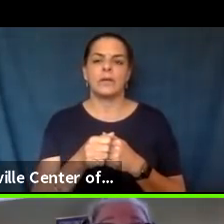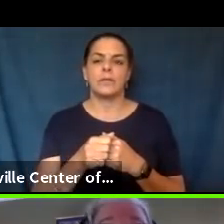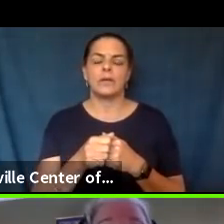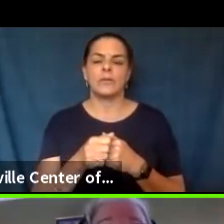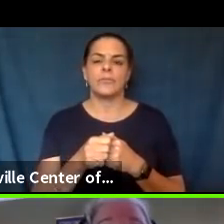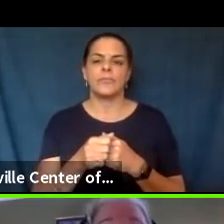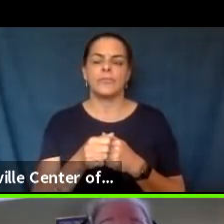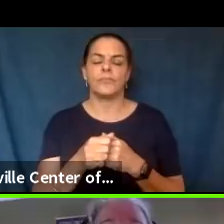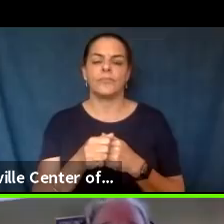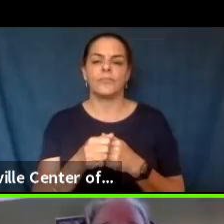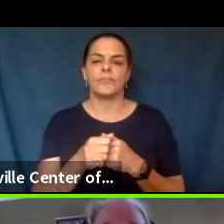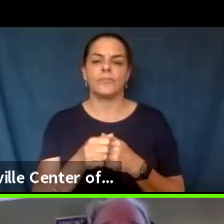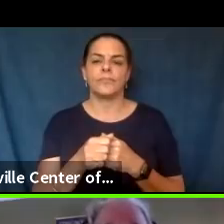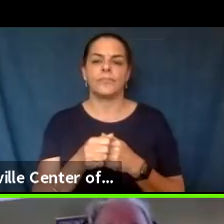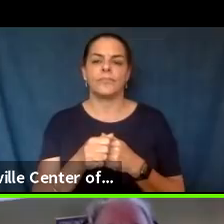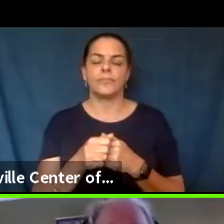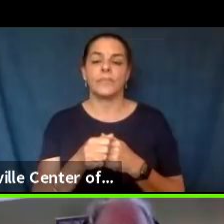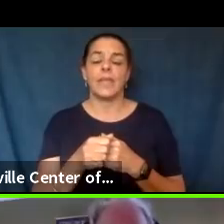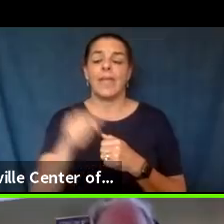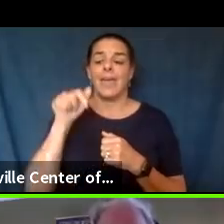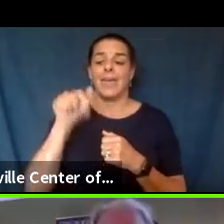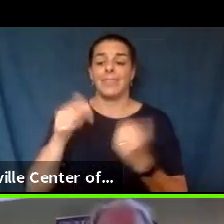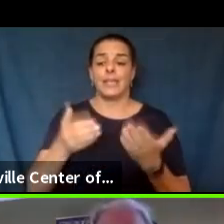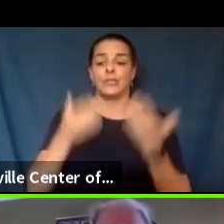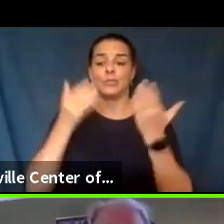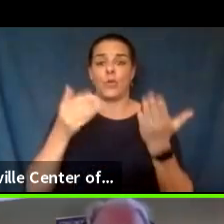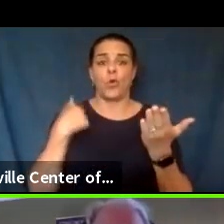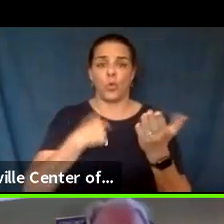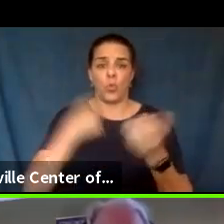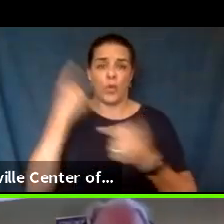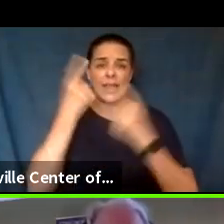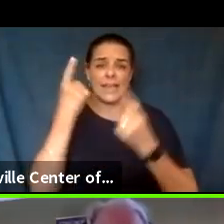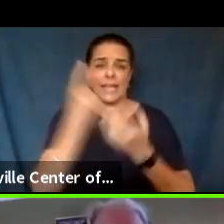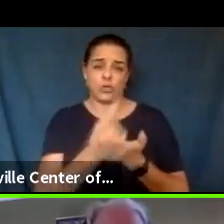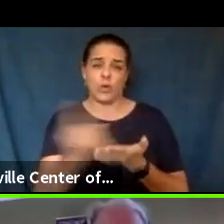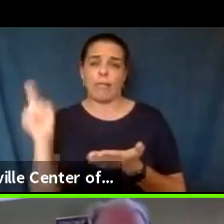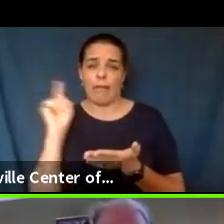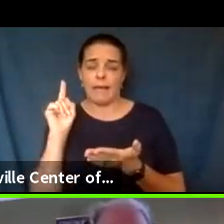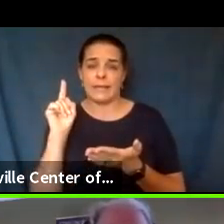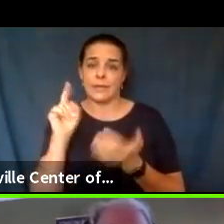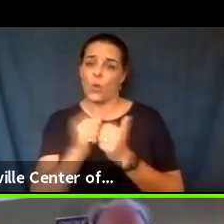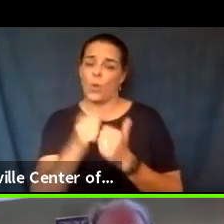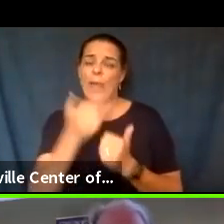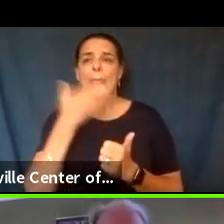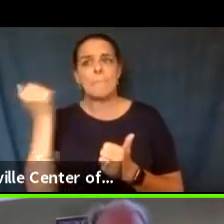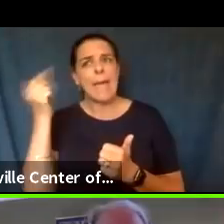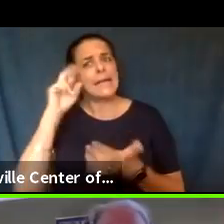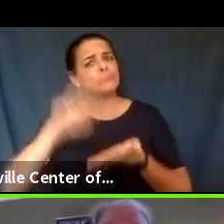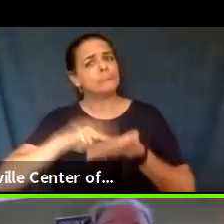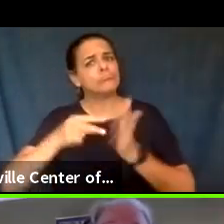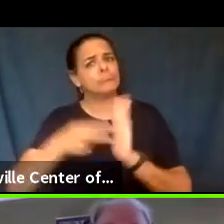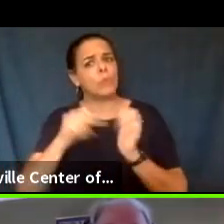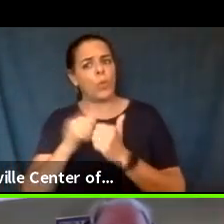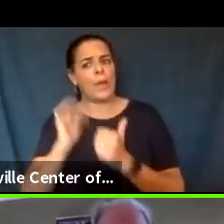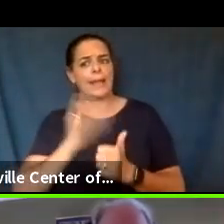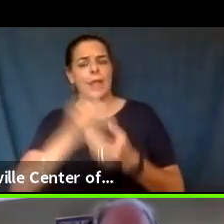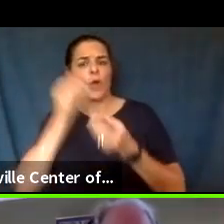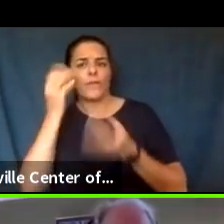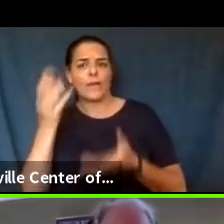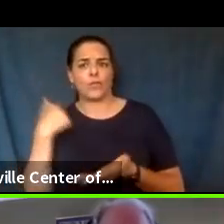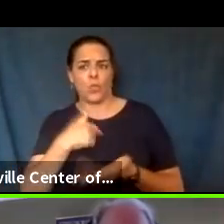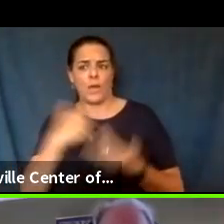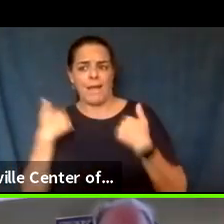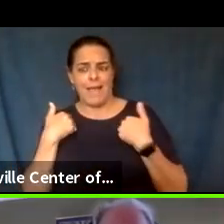we considered this proposal last week really with the very best of intentions, with the information we had on hand